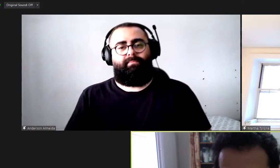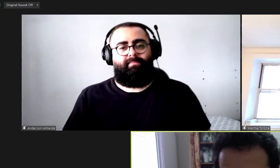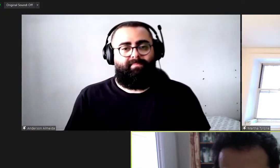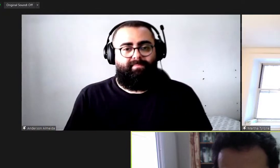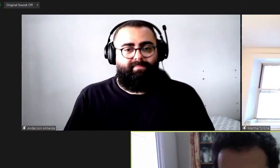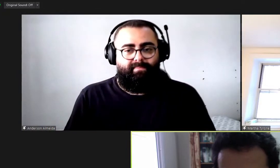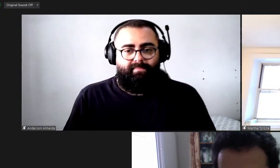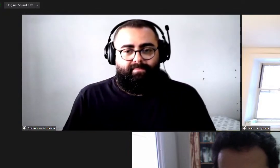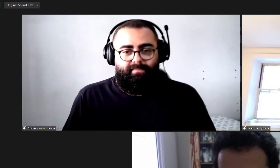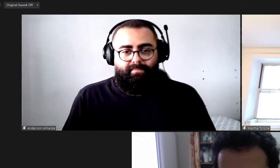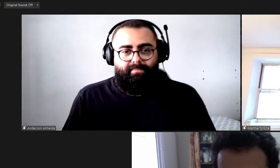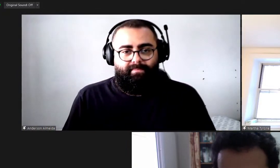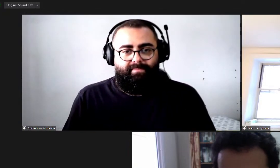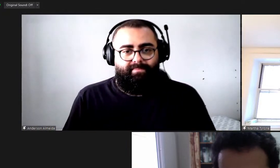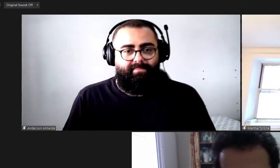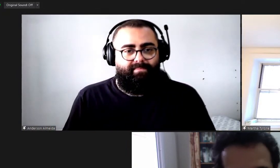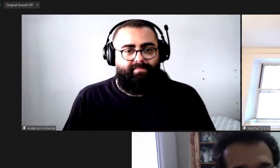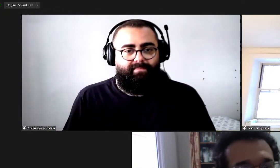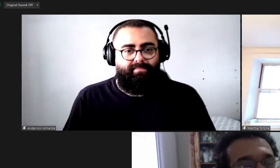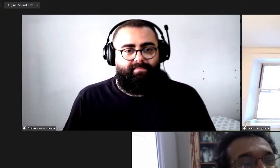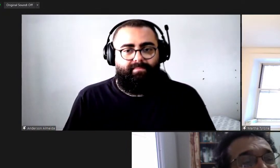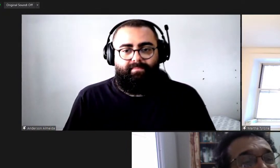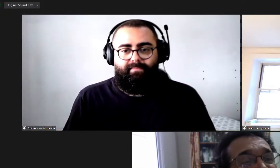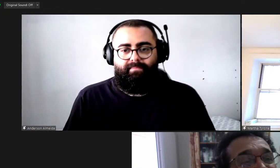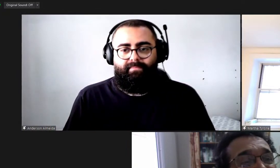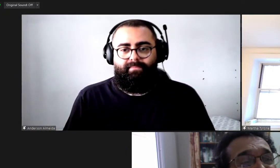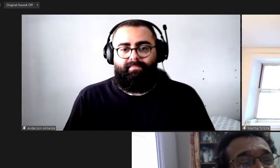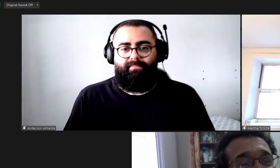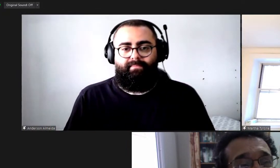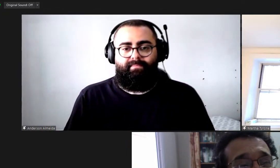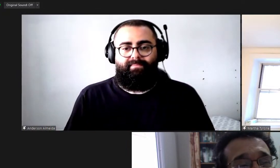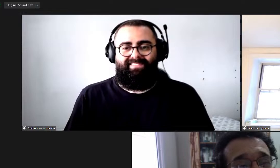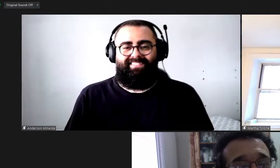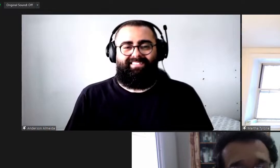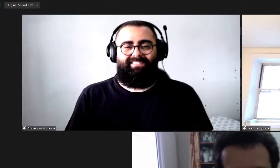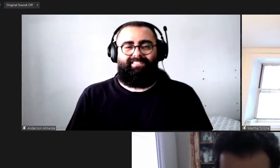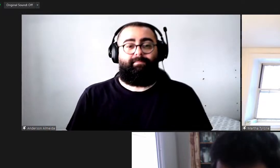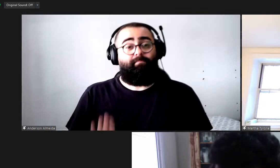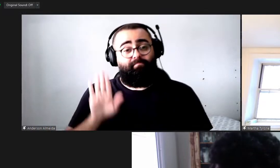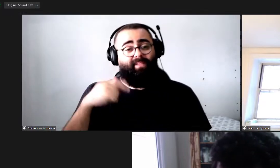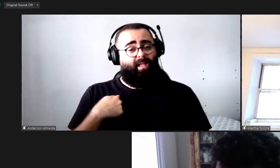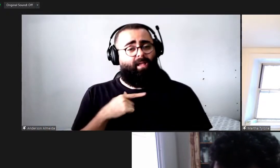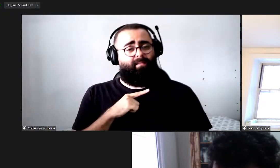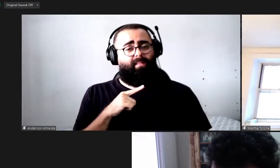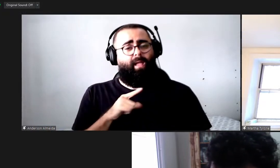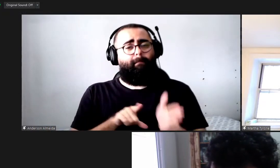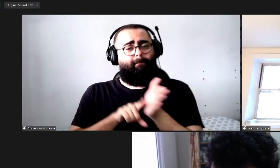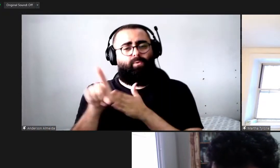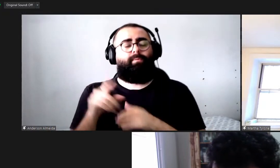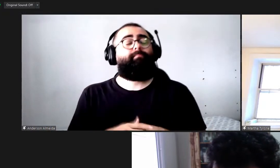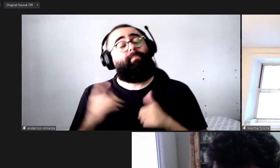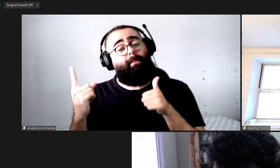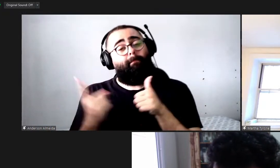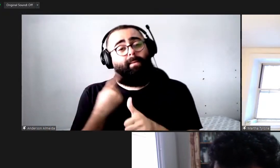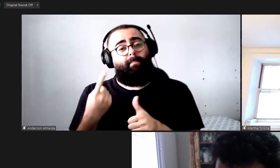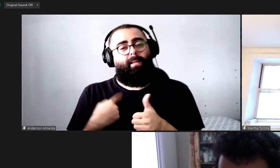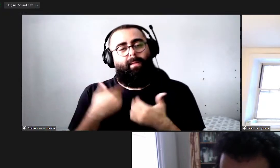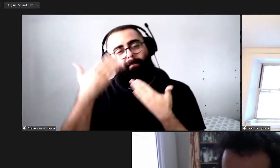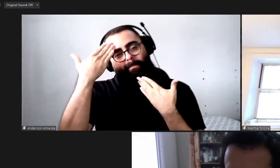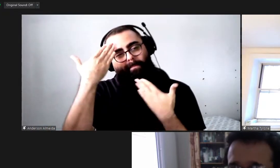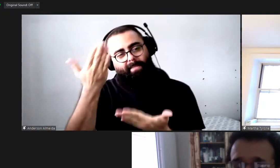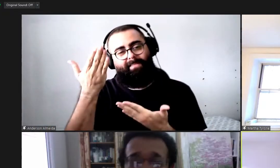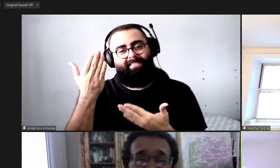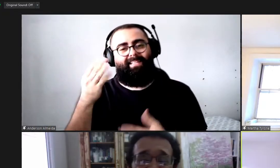You can put it. I have a question. Sure. Yeah. So first of all, thank you so much, Martha,